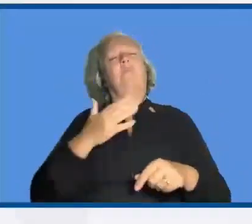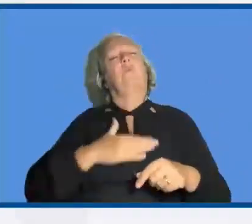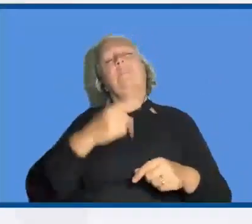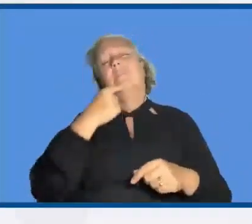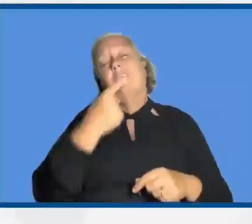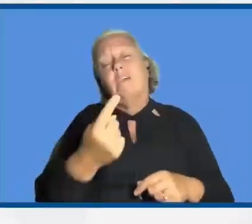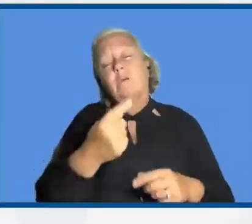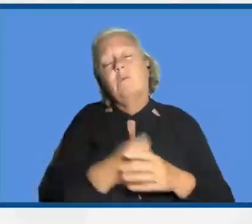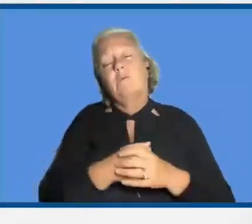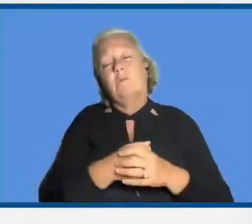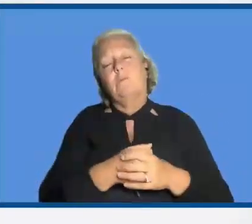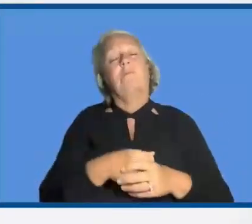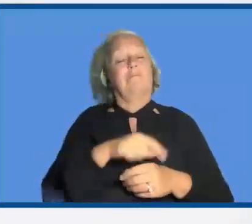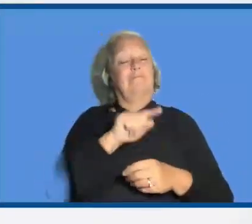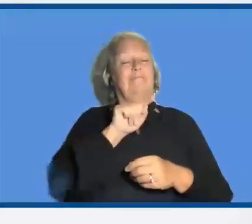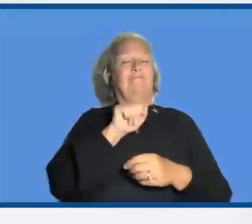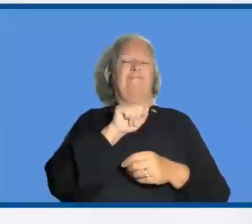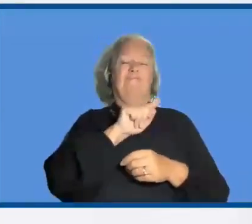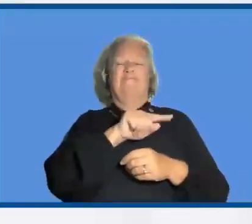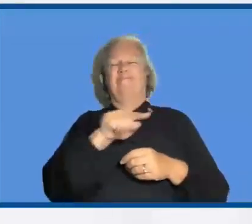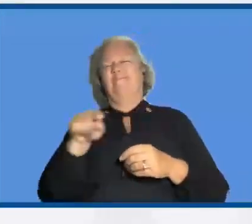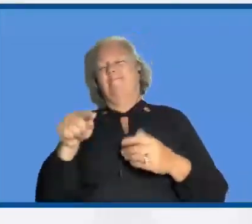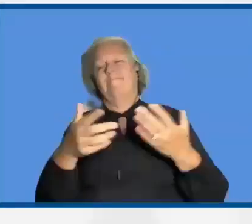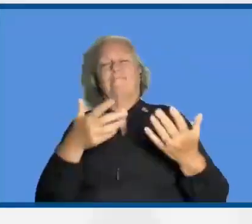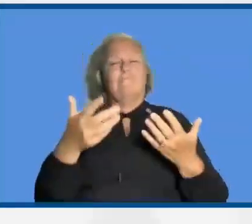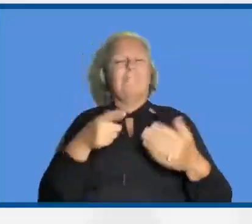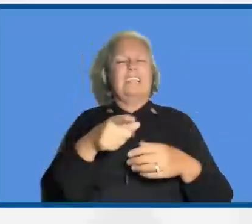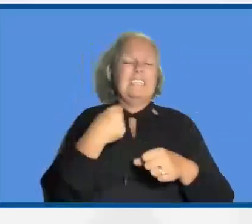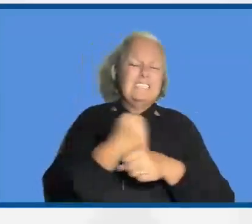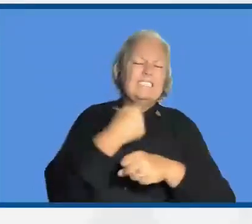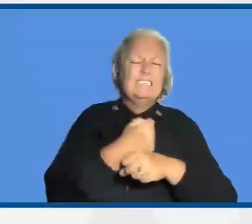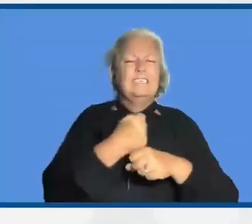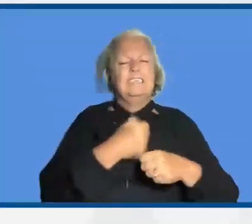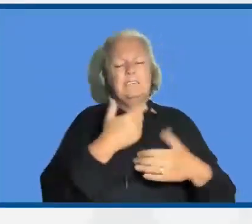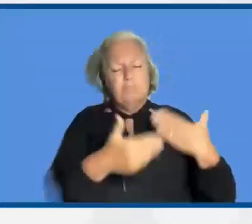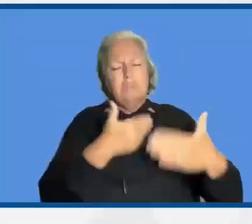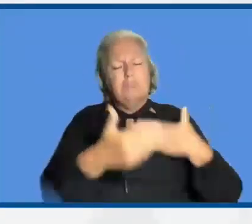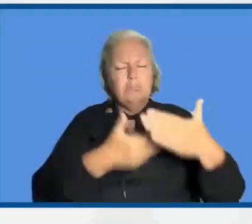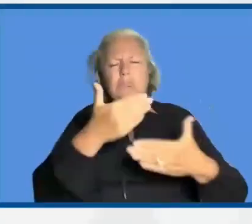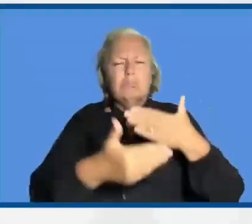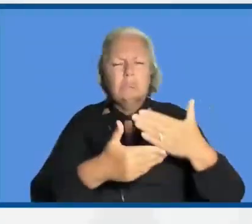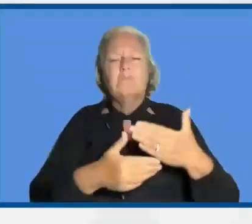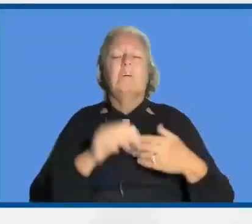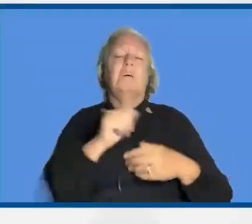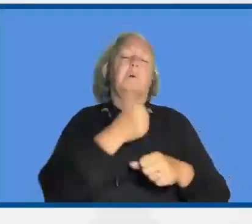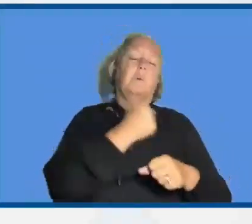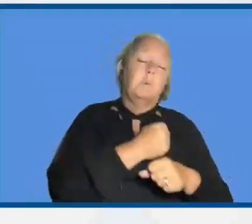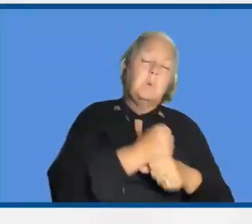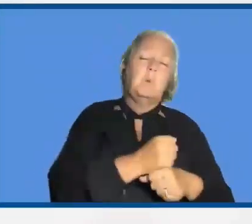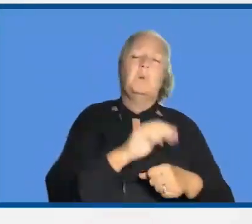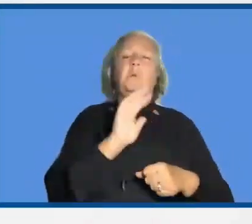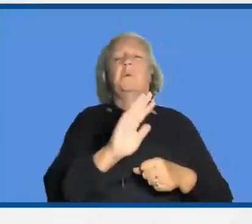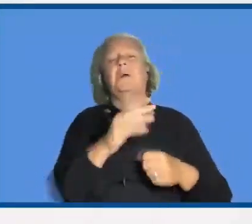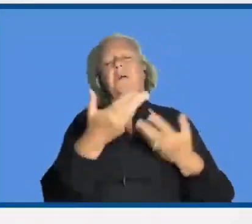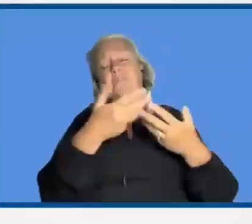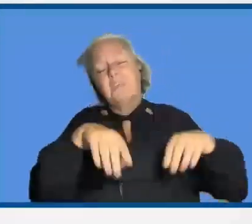is making a big effort on a daily basis at work with their families, and as regards children